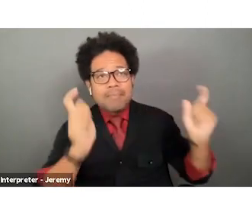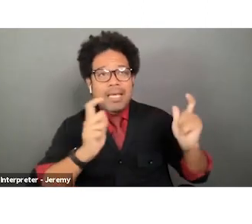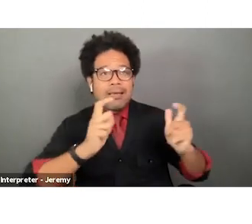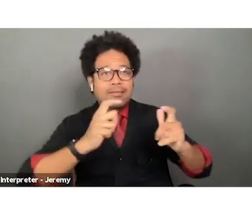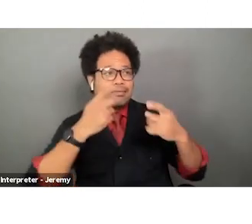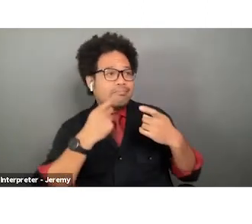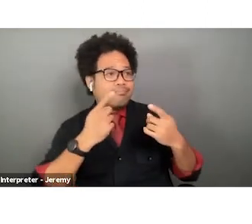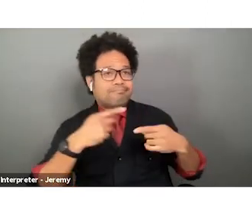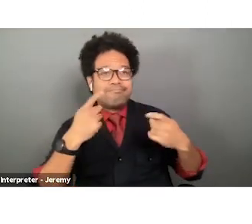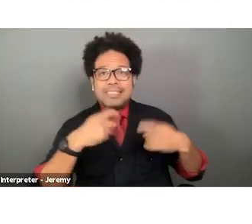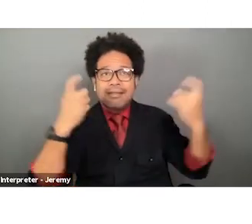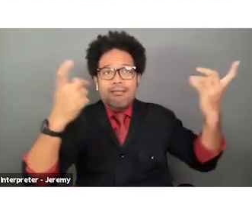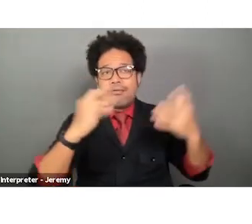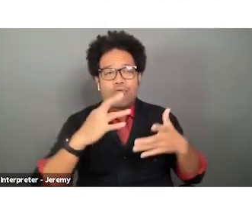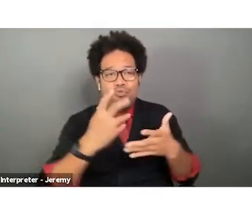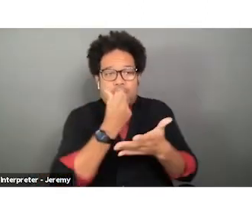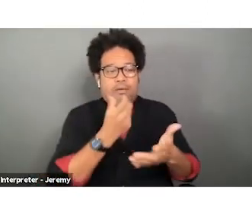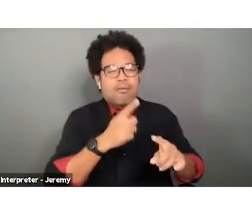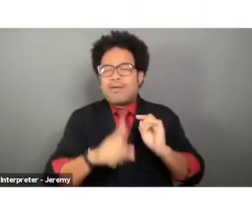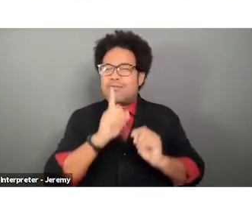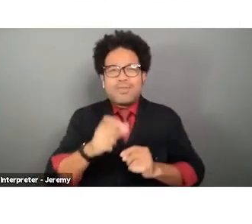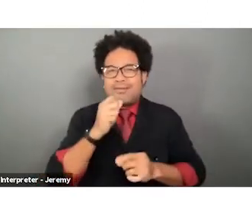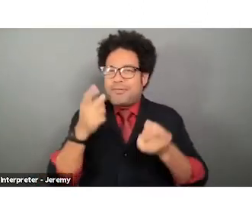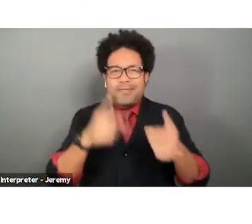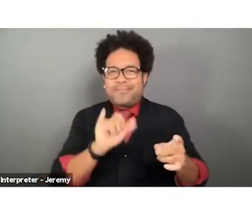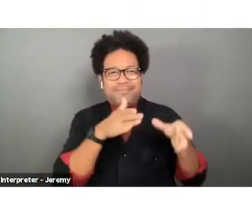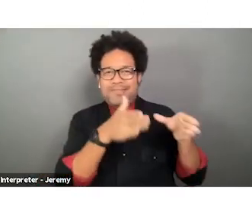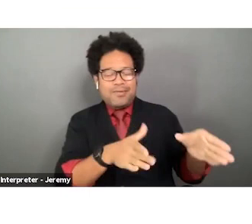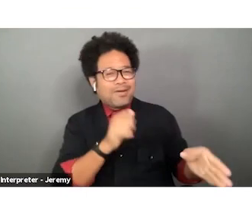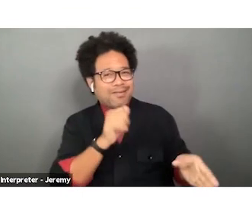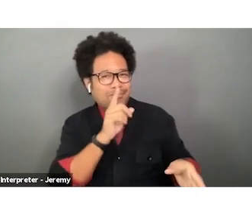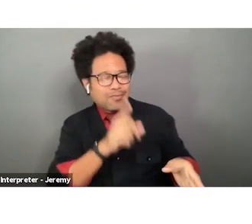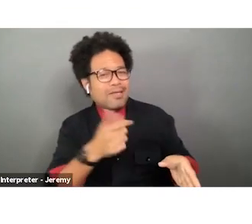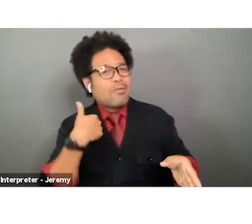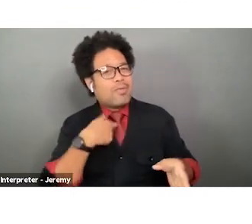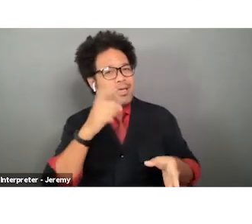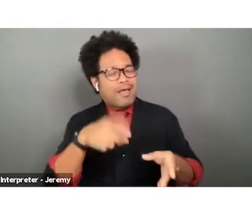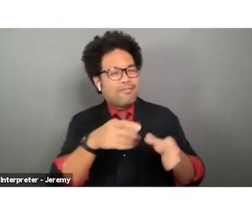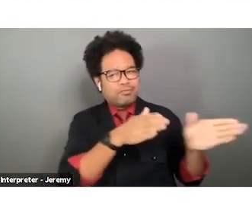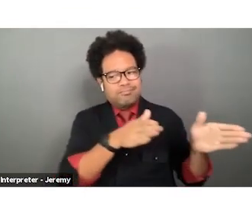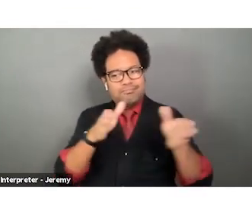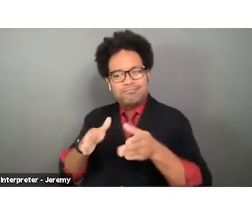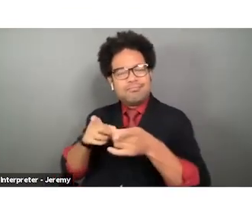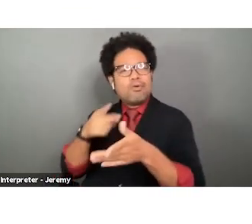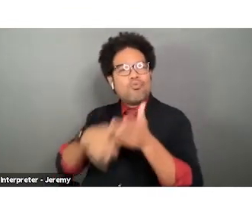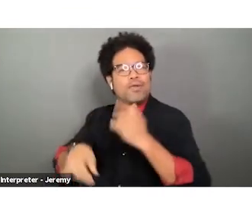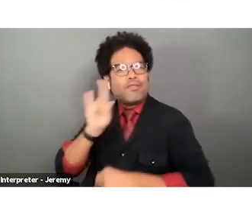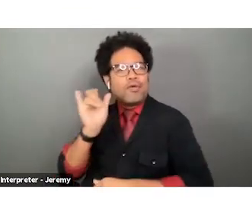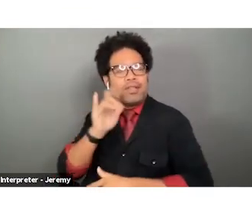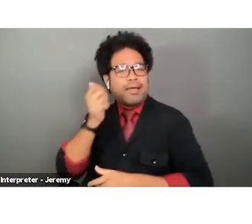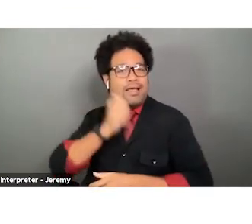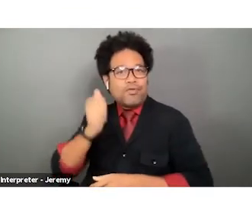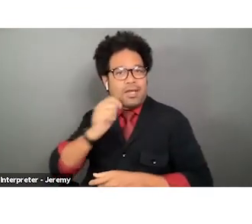and it really doesn't happen that way. We have to start getting into the practice of what does this look like in my day-to-day